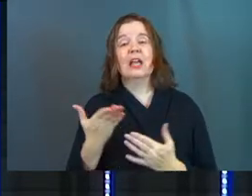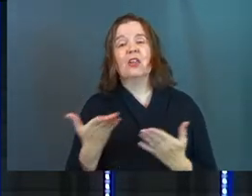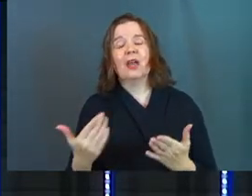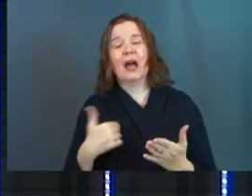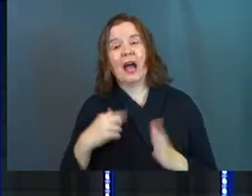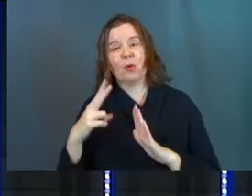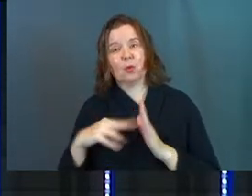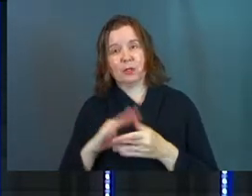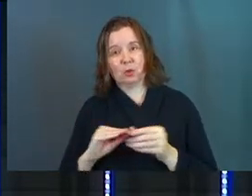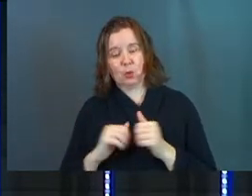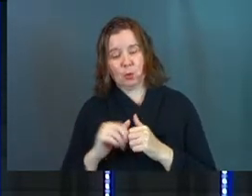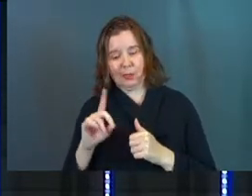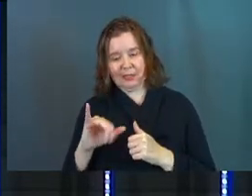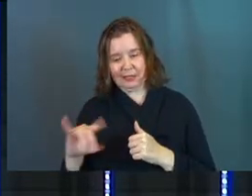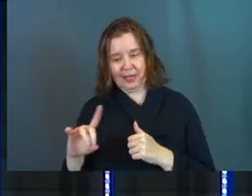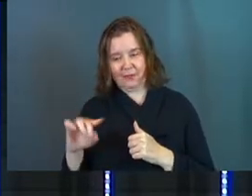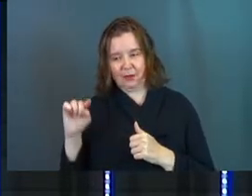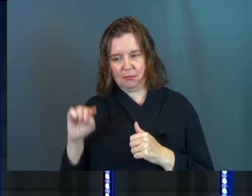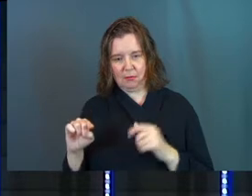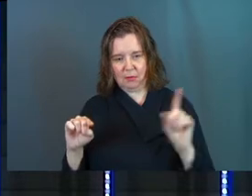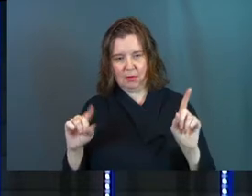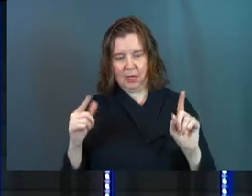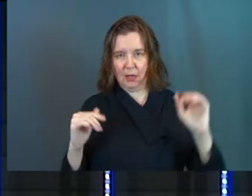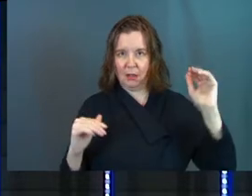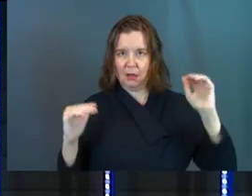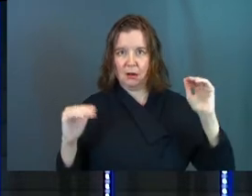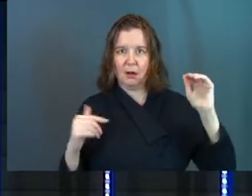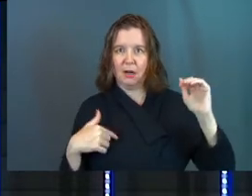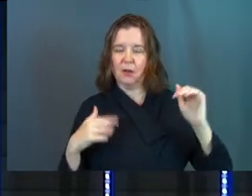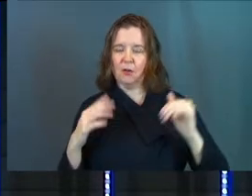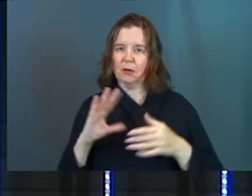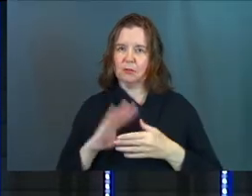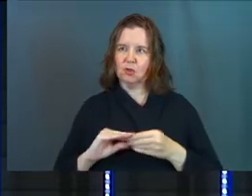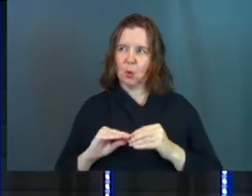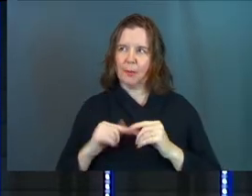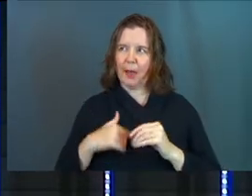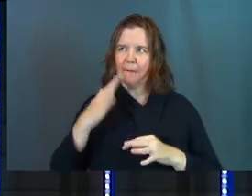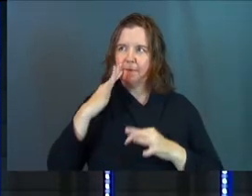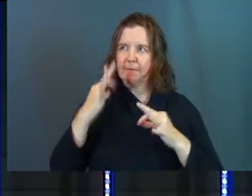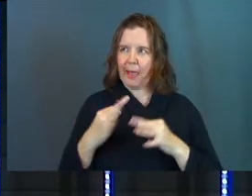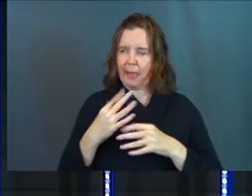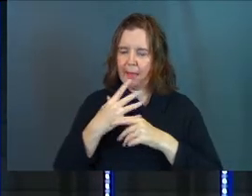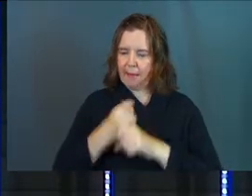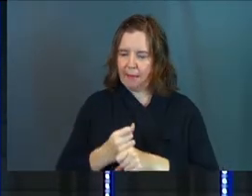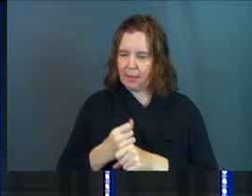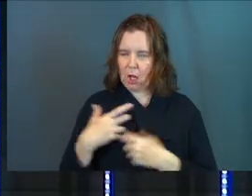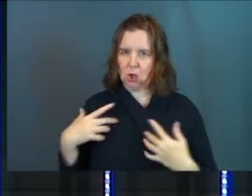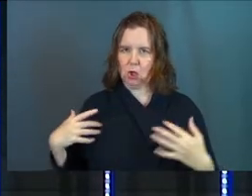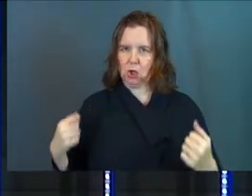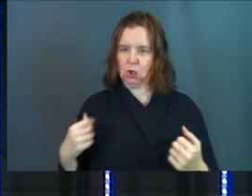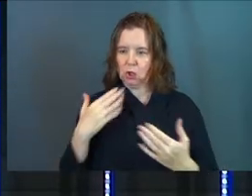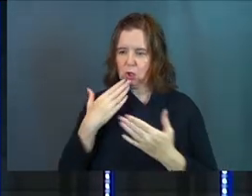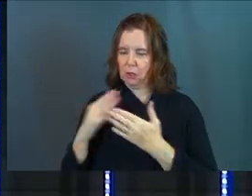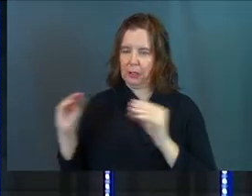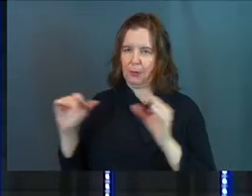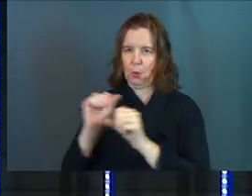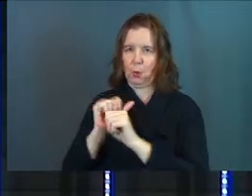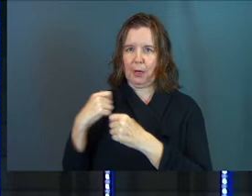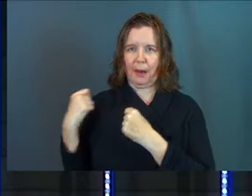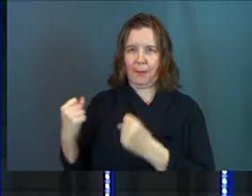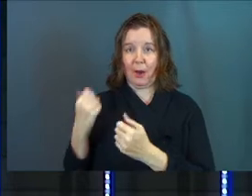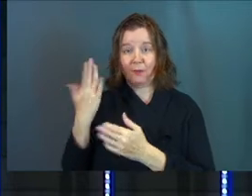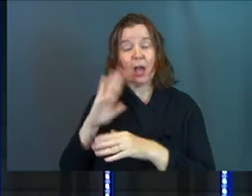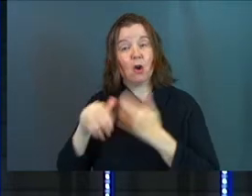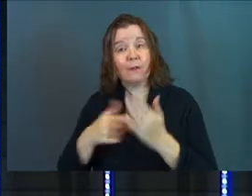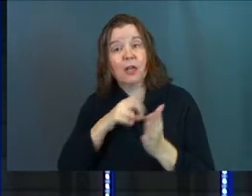Here's the thing. I always read this story with David and Goliath, and I always read it as a story about faith and courage. The goodness of God, the miracle-working power of God. And